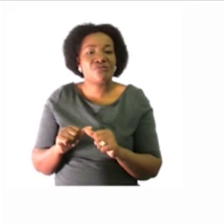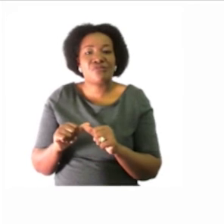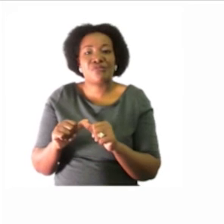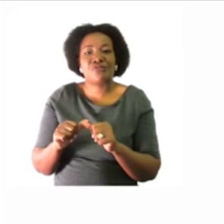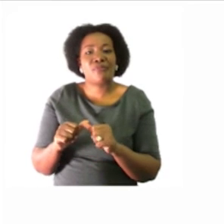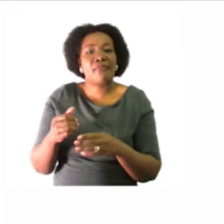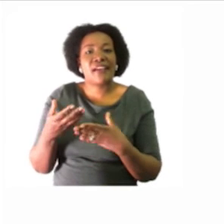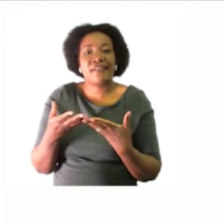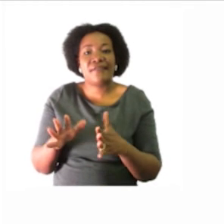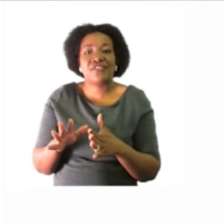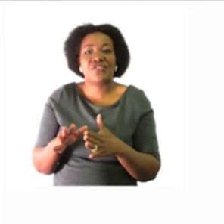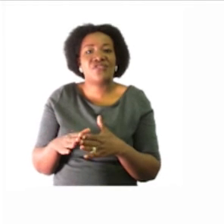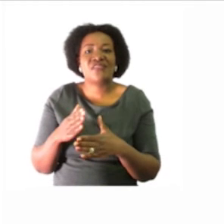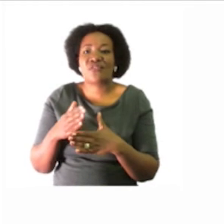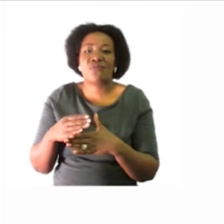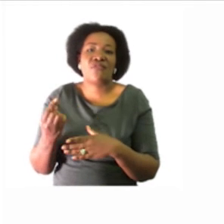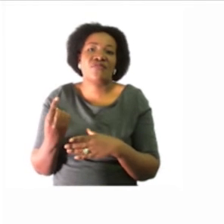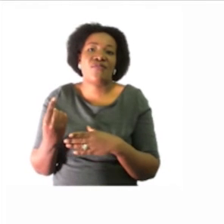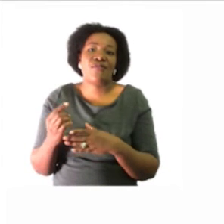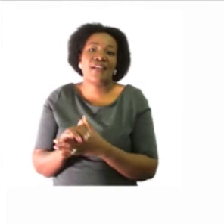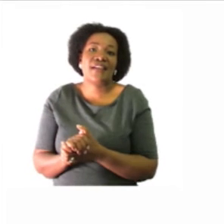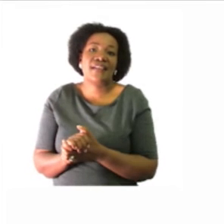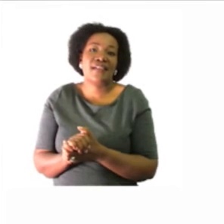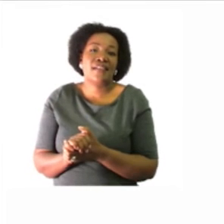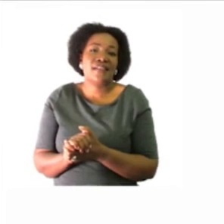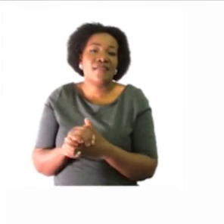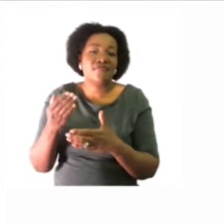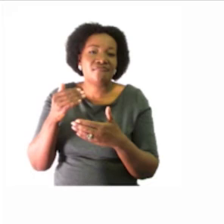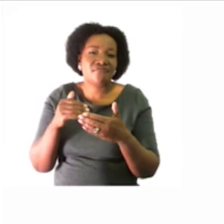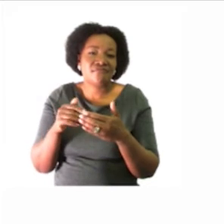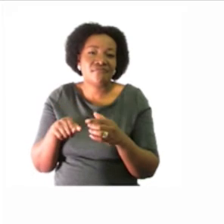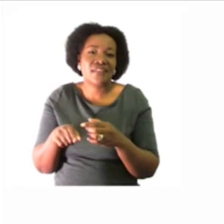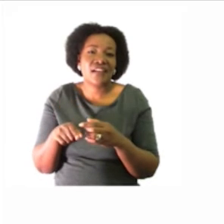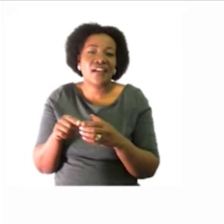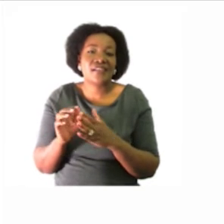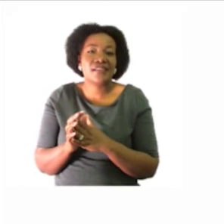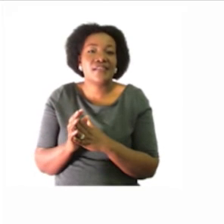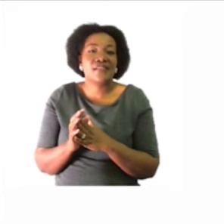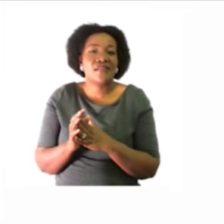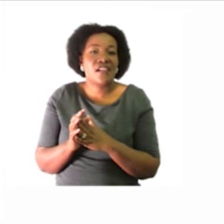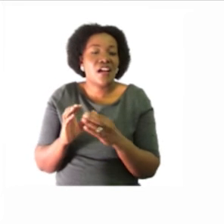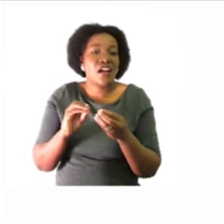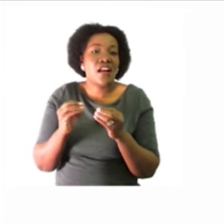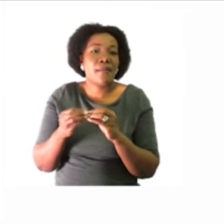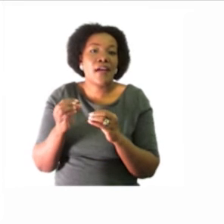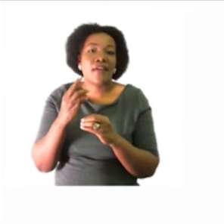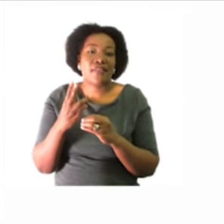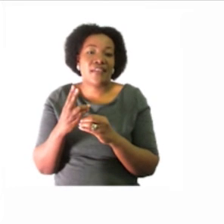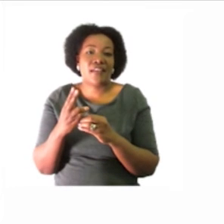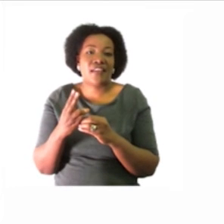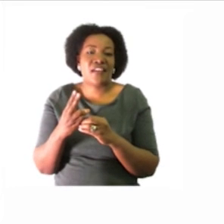by completing the activity on your own. Let's look there down below. Number 3, it says we have